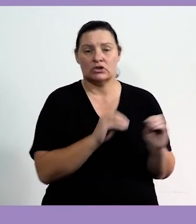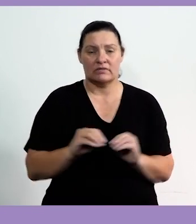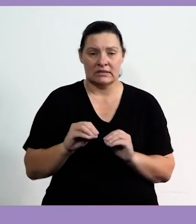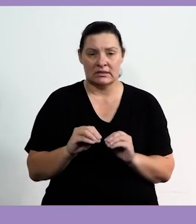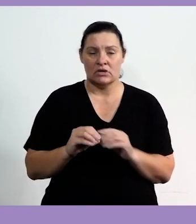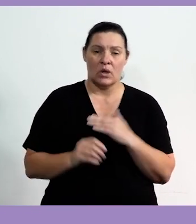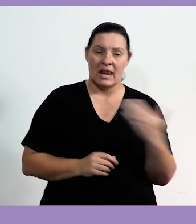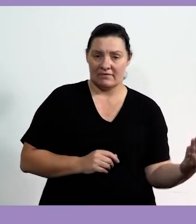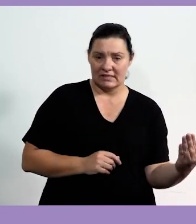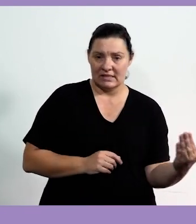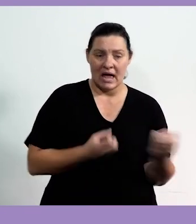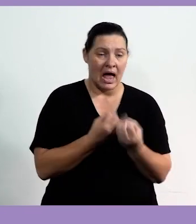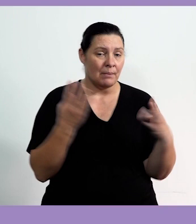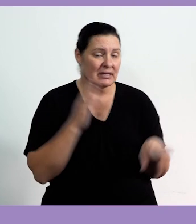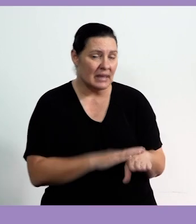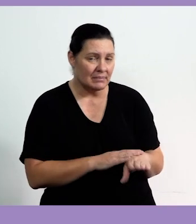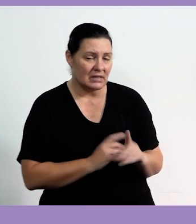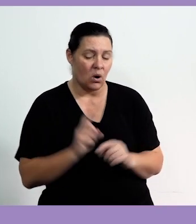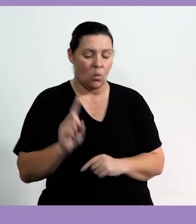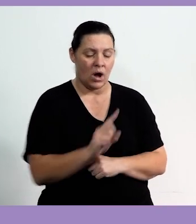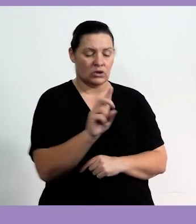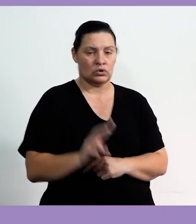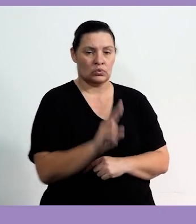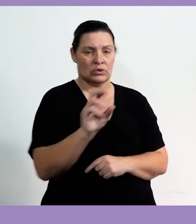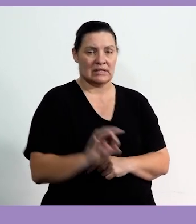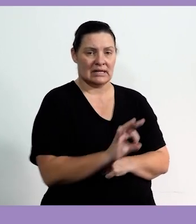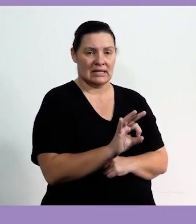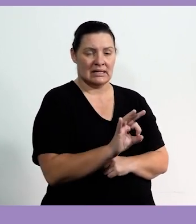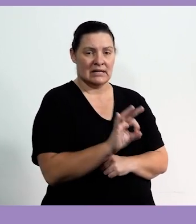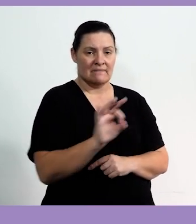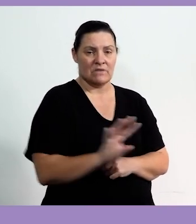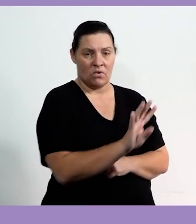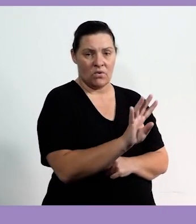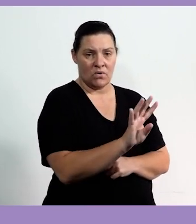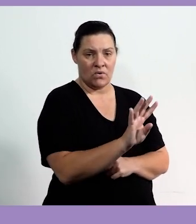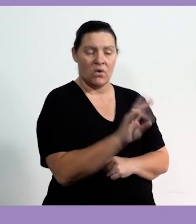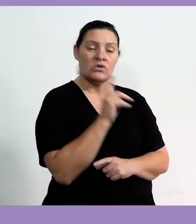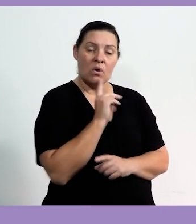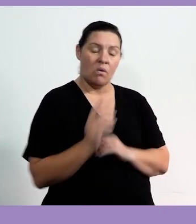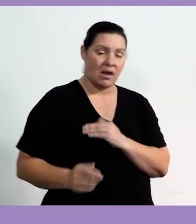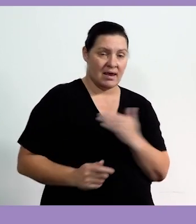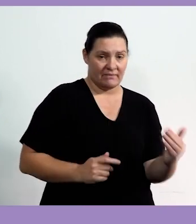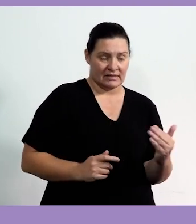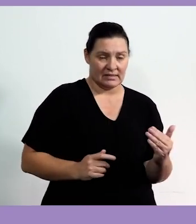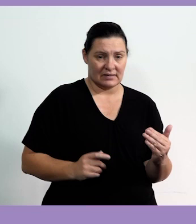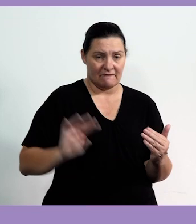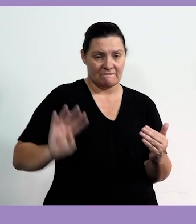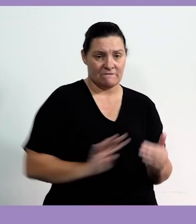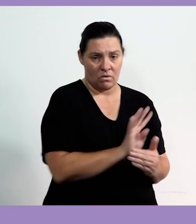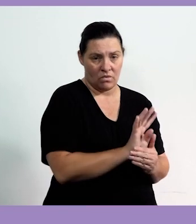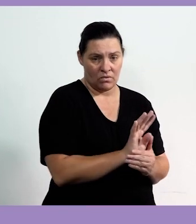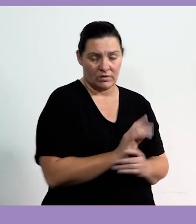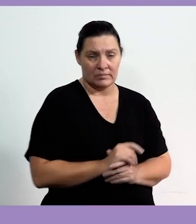10, and we are shifting to the left. How many times? 1, 2, 3, 4. So we are